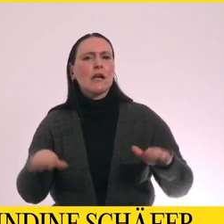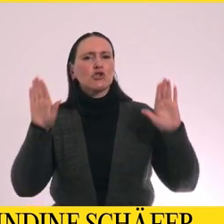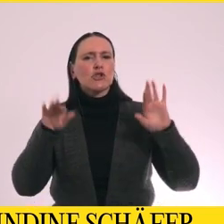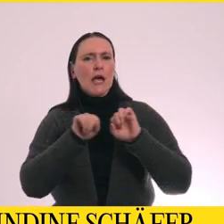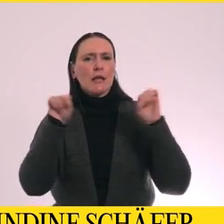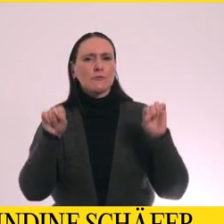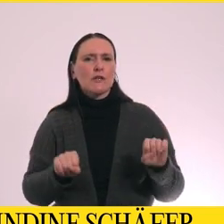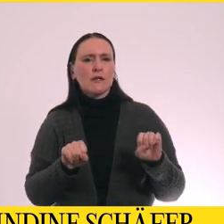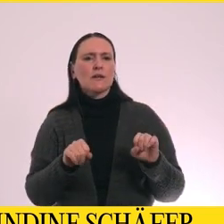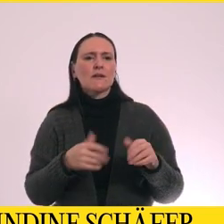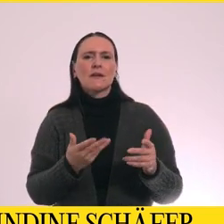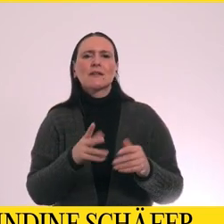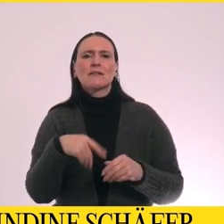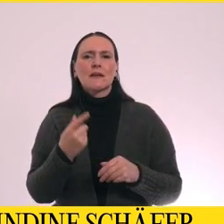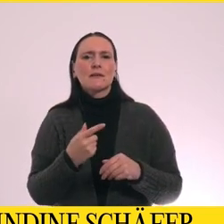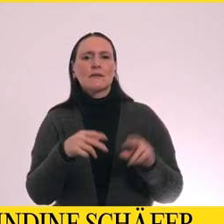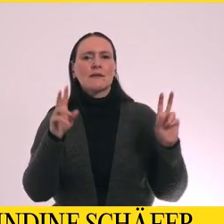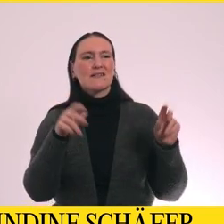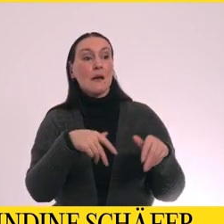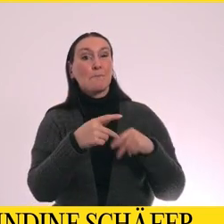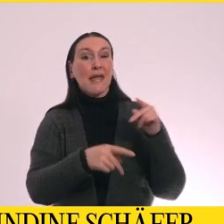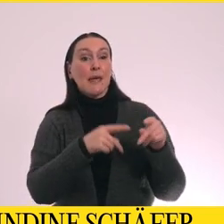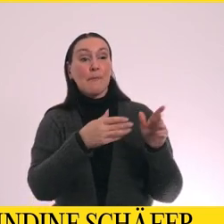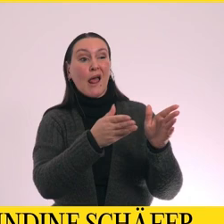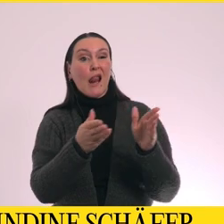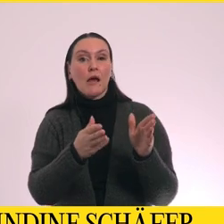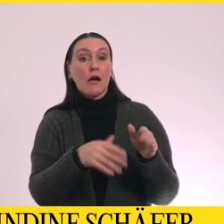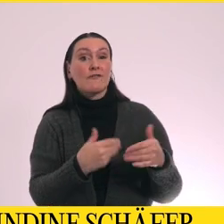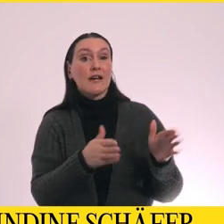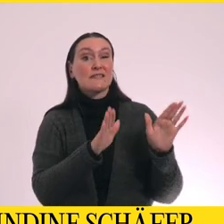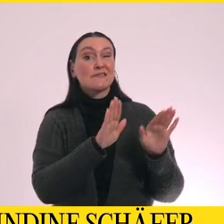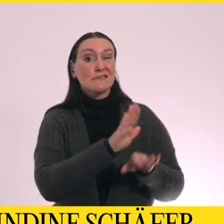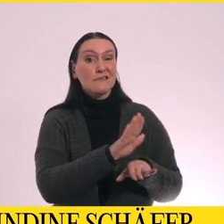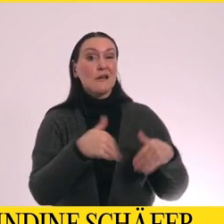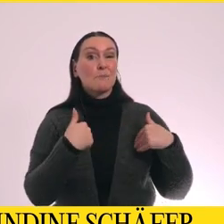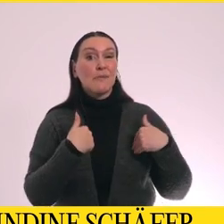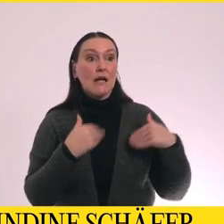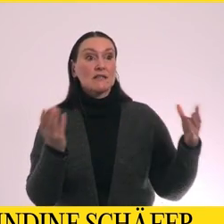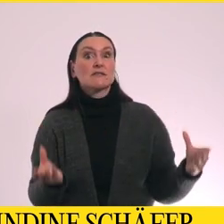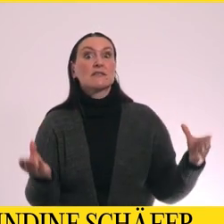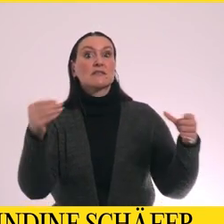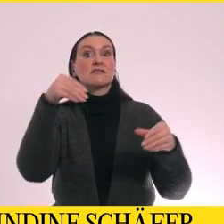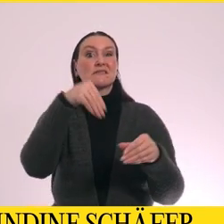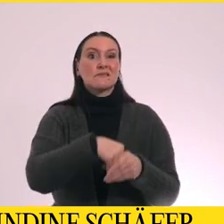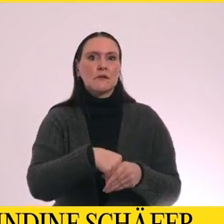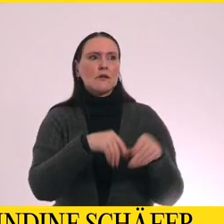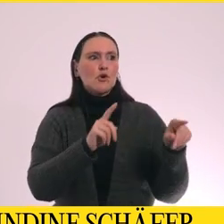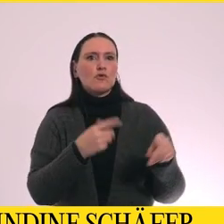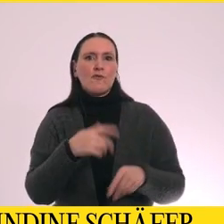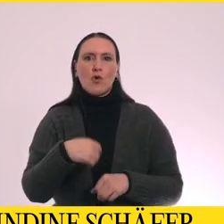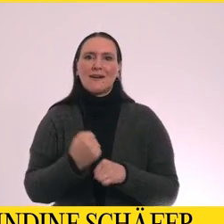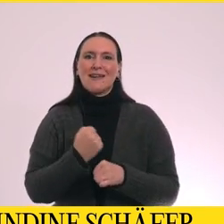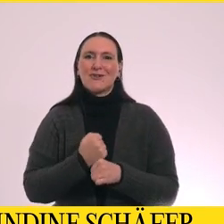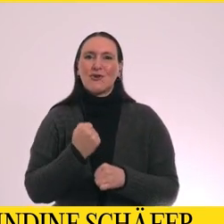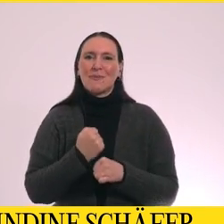of maintaining the bodies of people in the asylum system and obviously puts economic resources towards that. But that